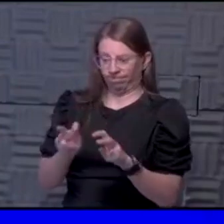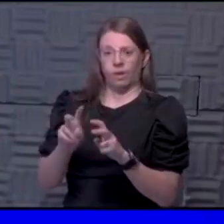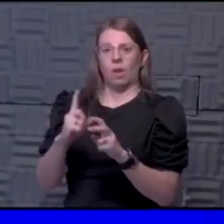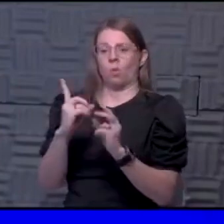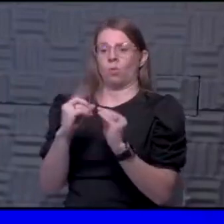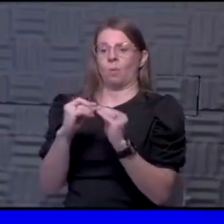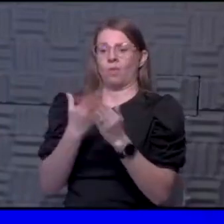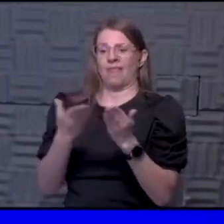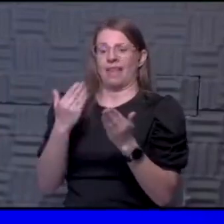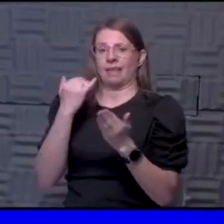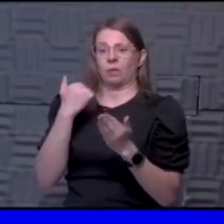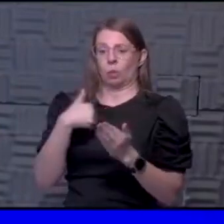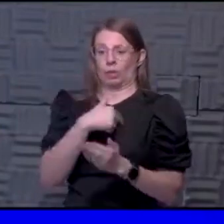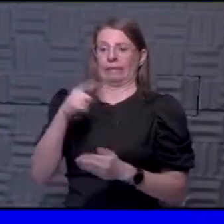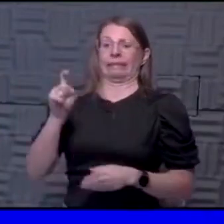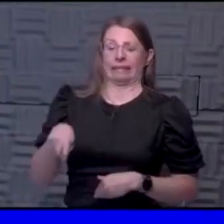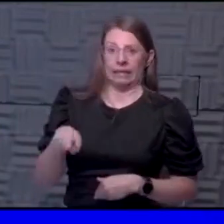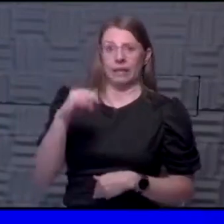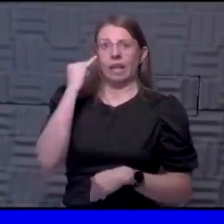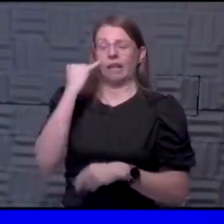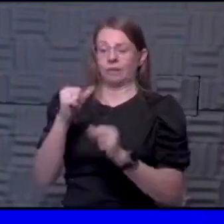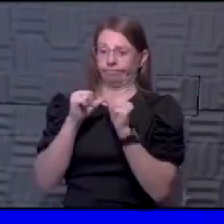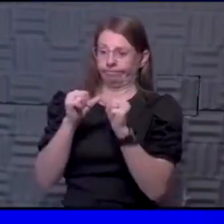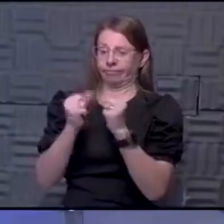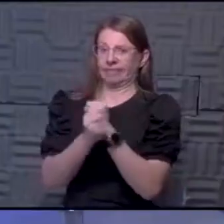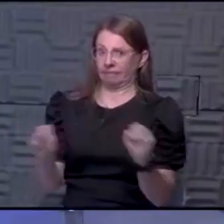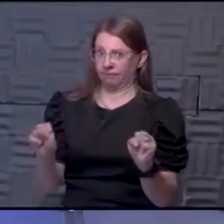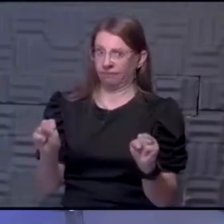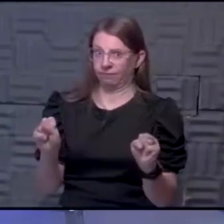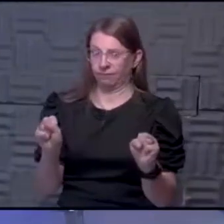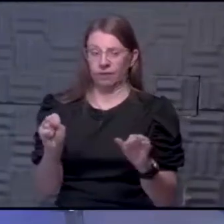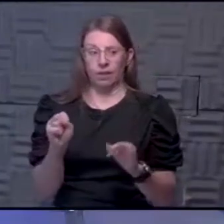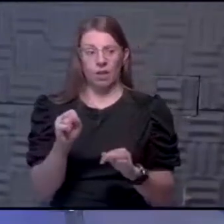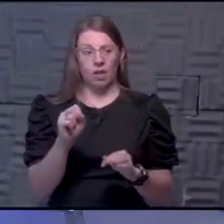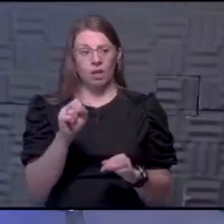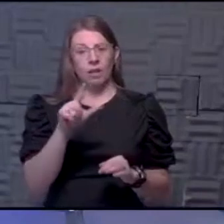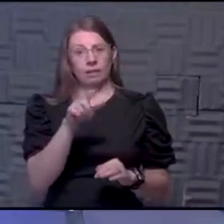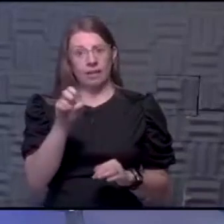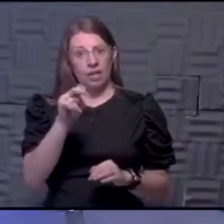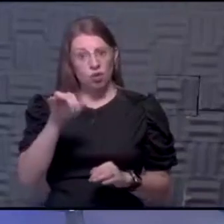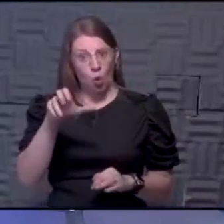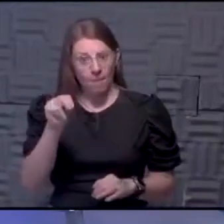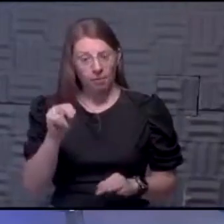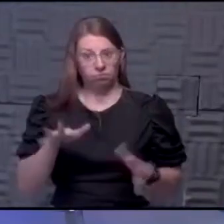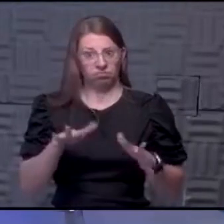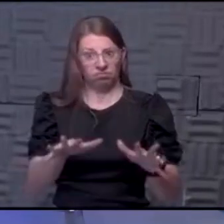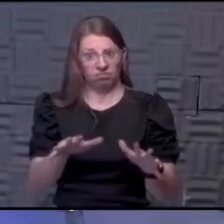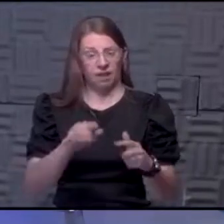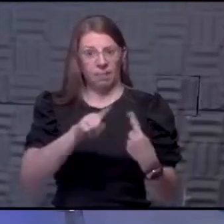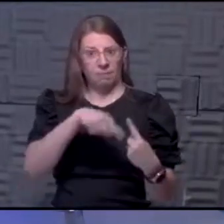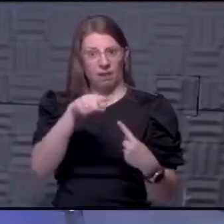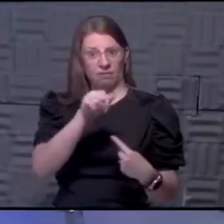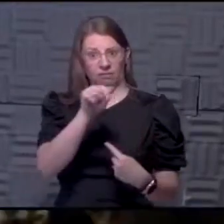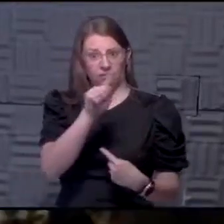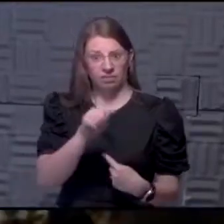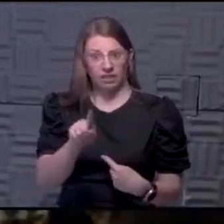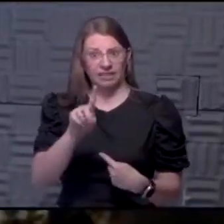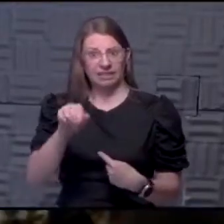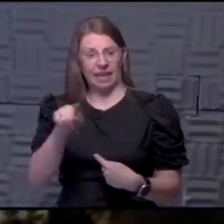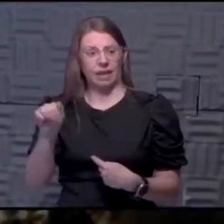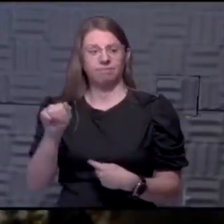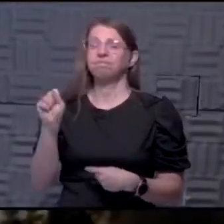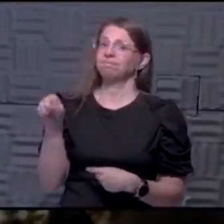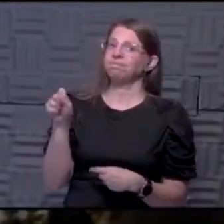more thing that we need if it is proven to continue to be safe. So. Lee Norman, are you getting nervous about the AstraZeneca vaccine data at all?